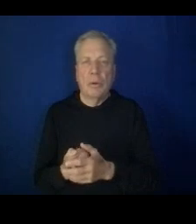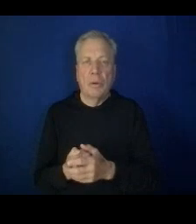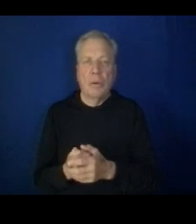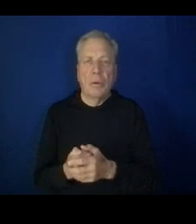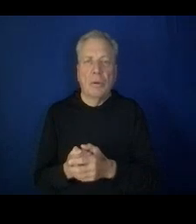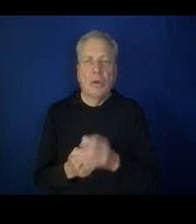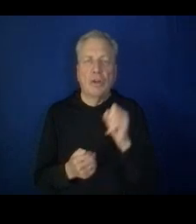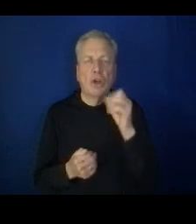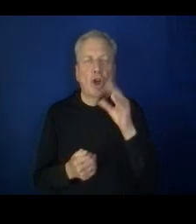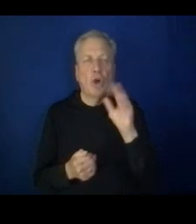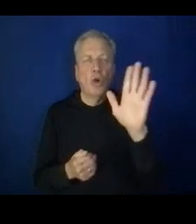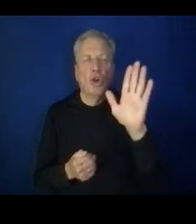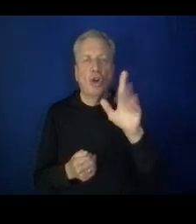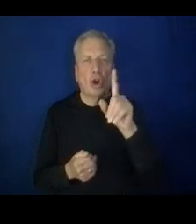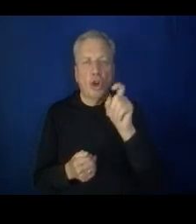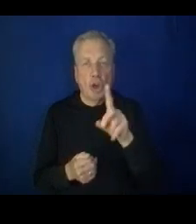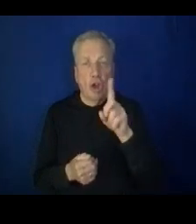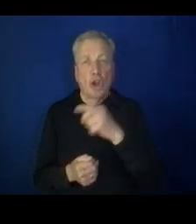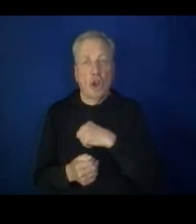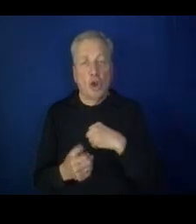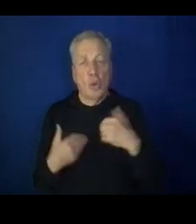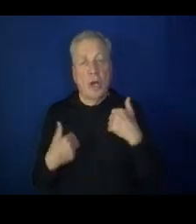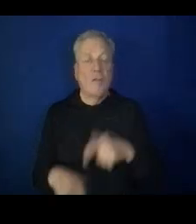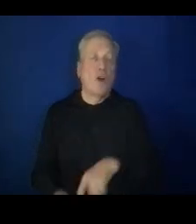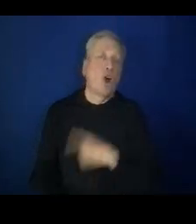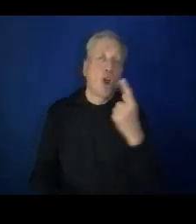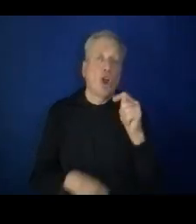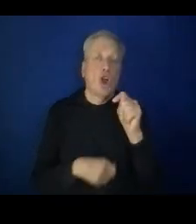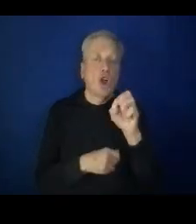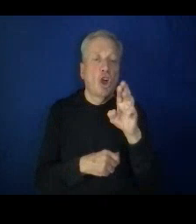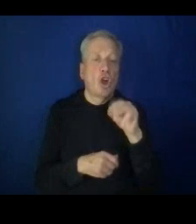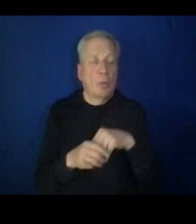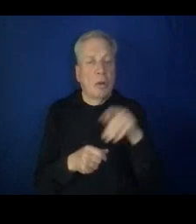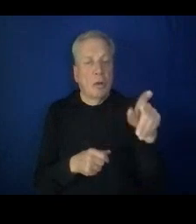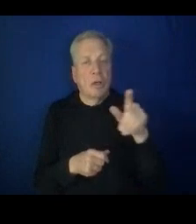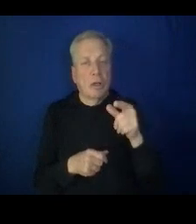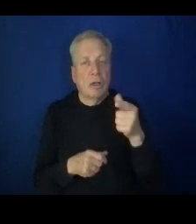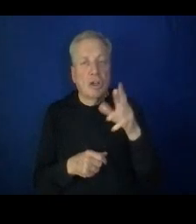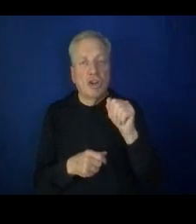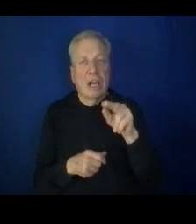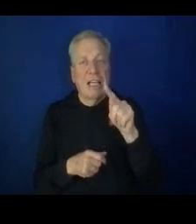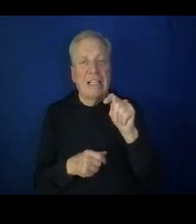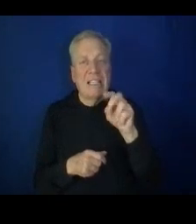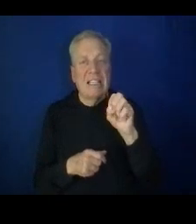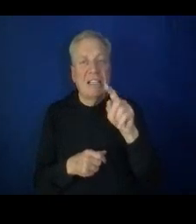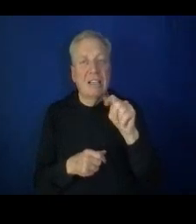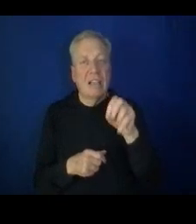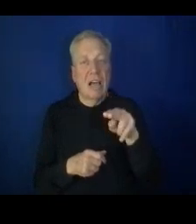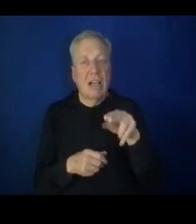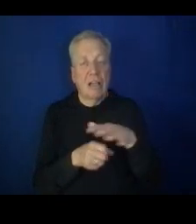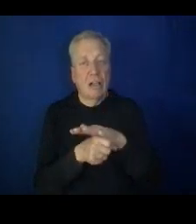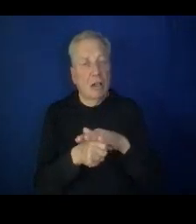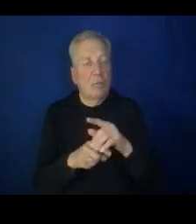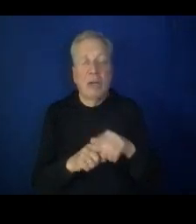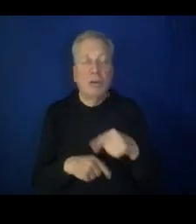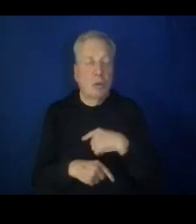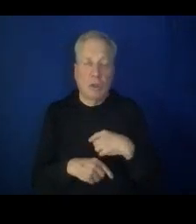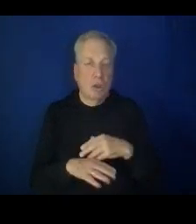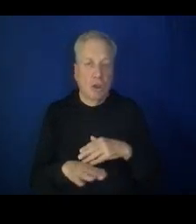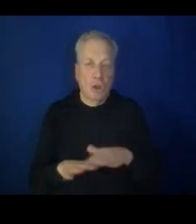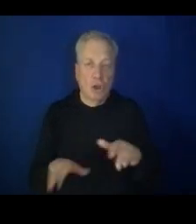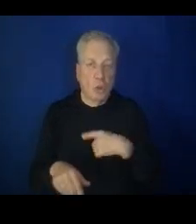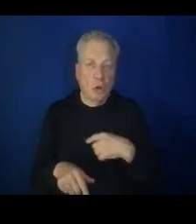your question was, do we have a long-term plan with Grand Teton to collaboratively manage bison? No, we don't. We're not